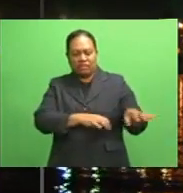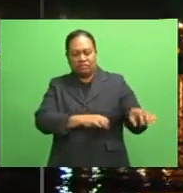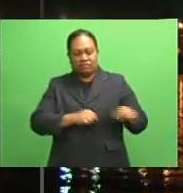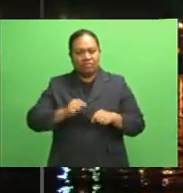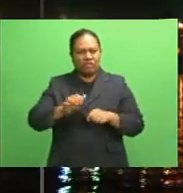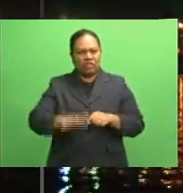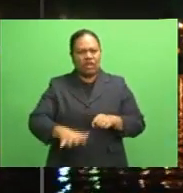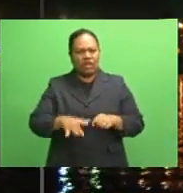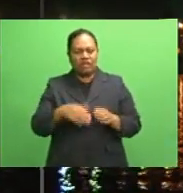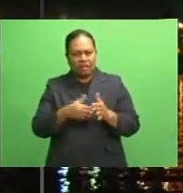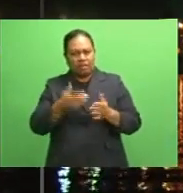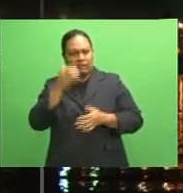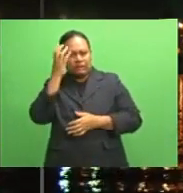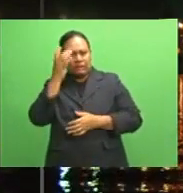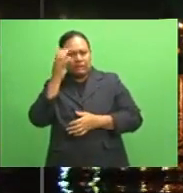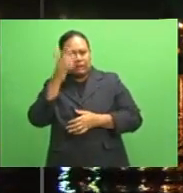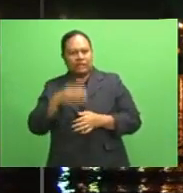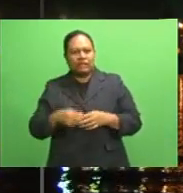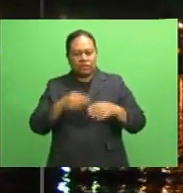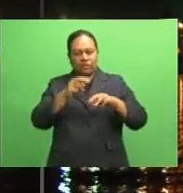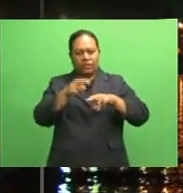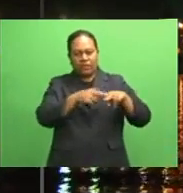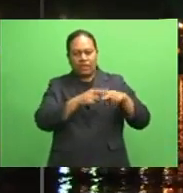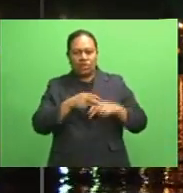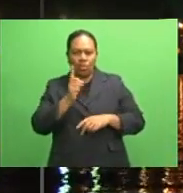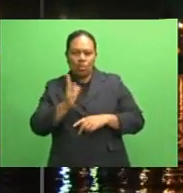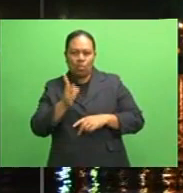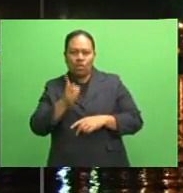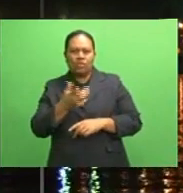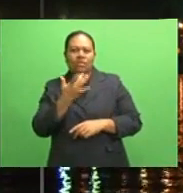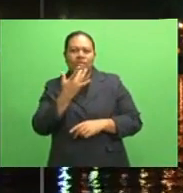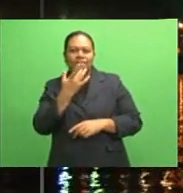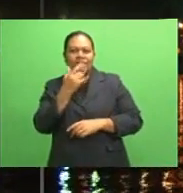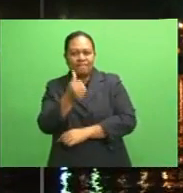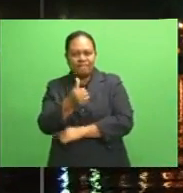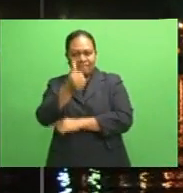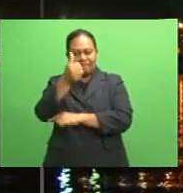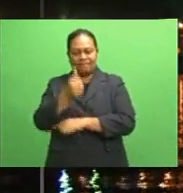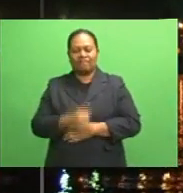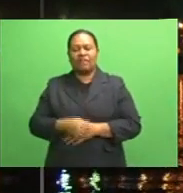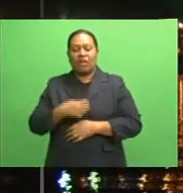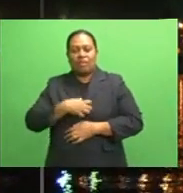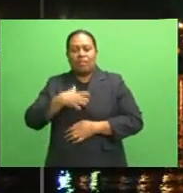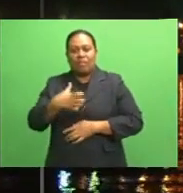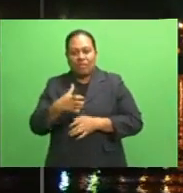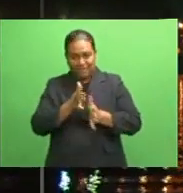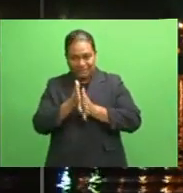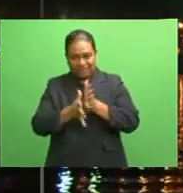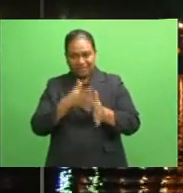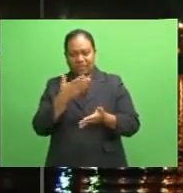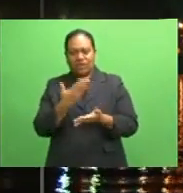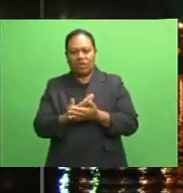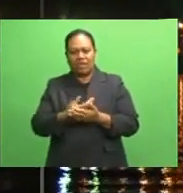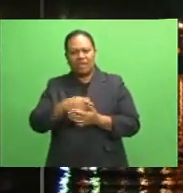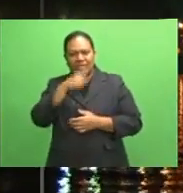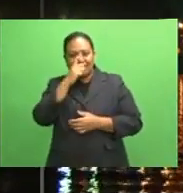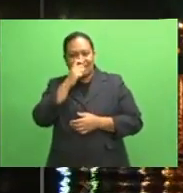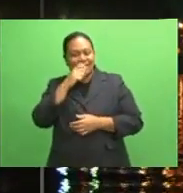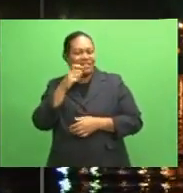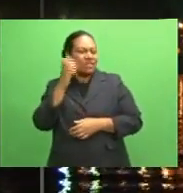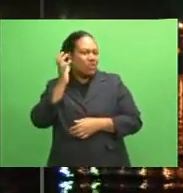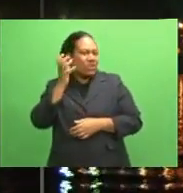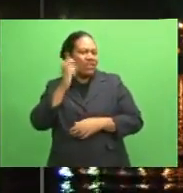a major concern, and Fijians warned against bogus agents. Now for these stories and others, tune in to our sister